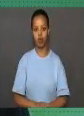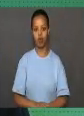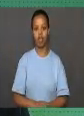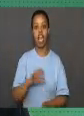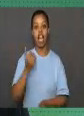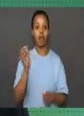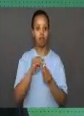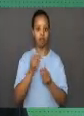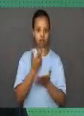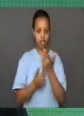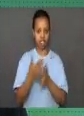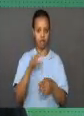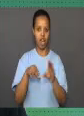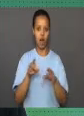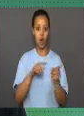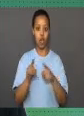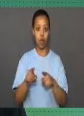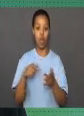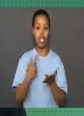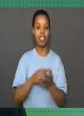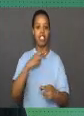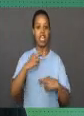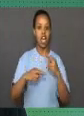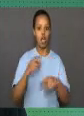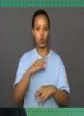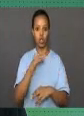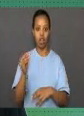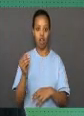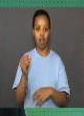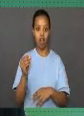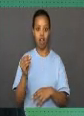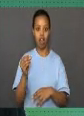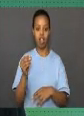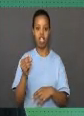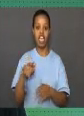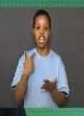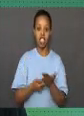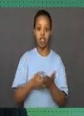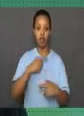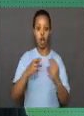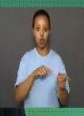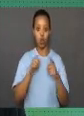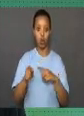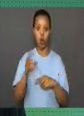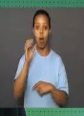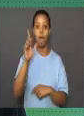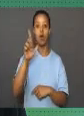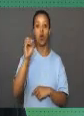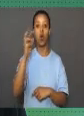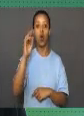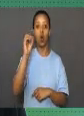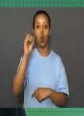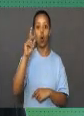to discuss these reactions and locate where they occur in the